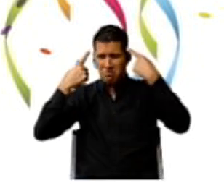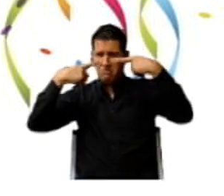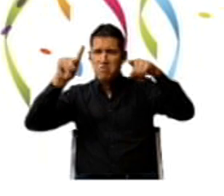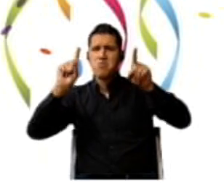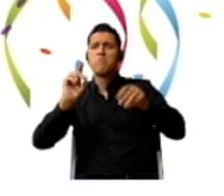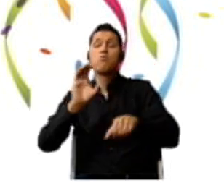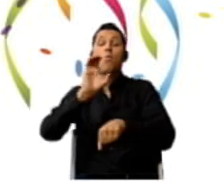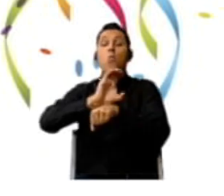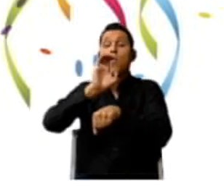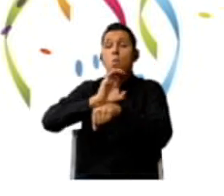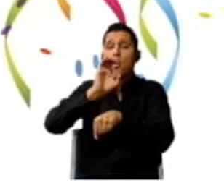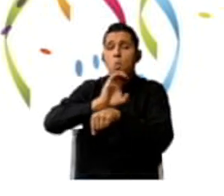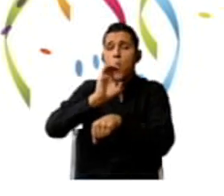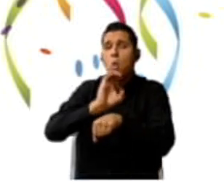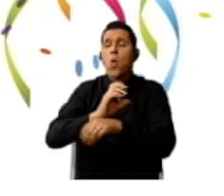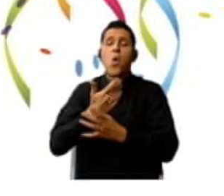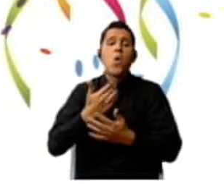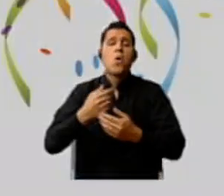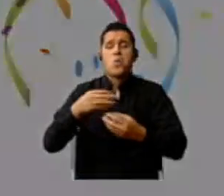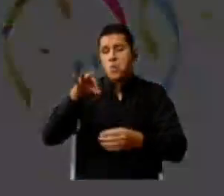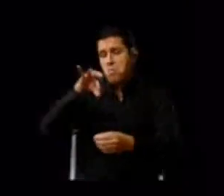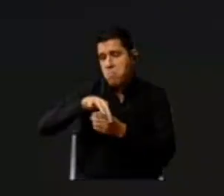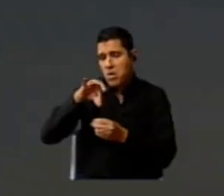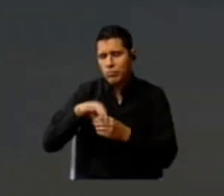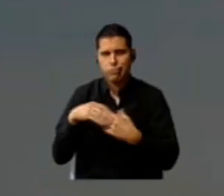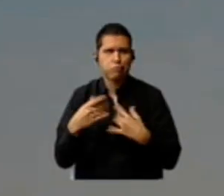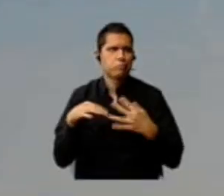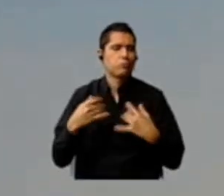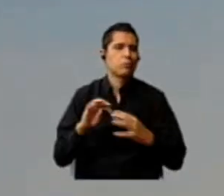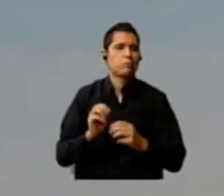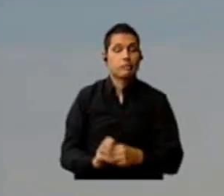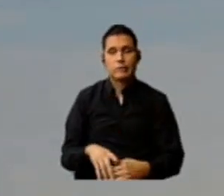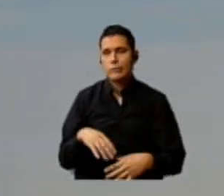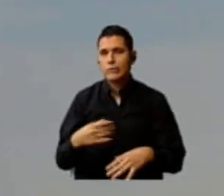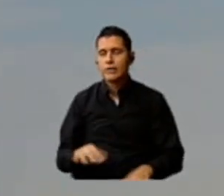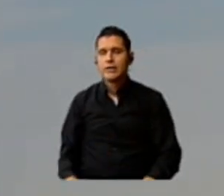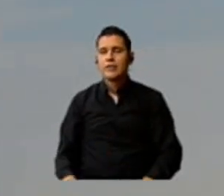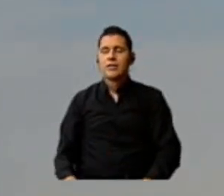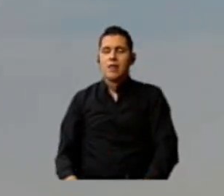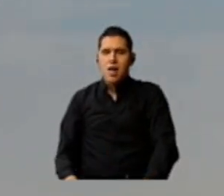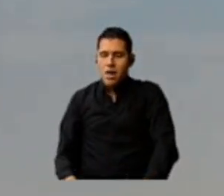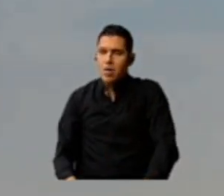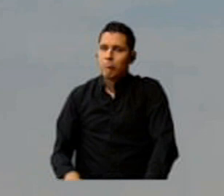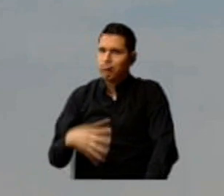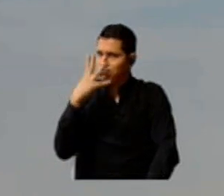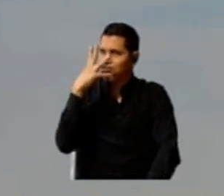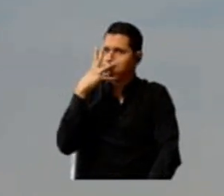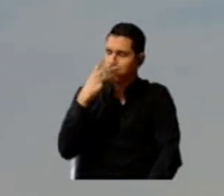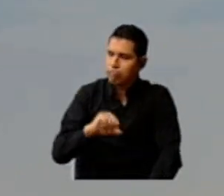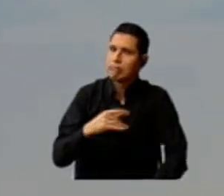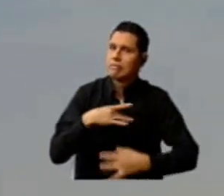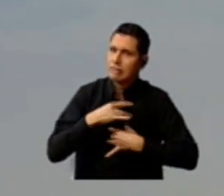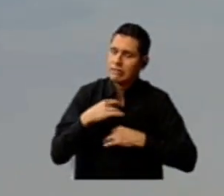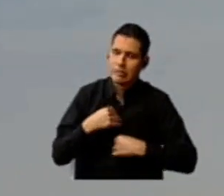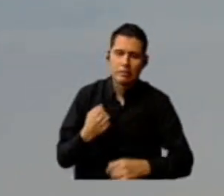and plantains. Wow, that was pretty intense, Charlotte.